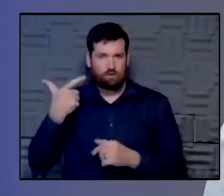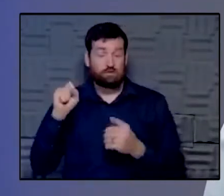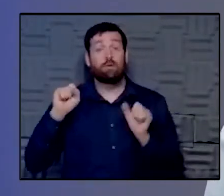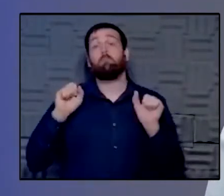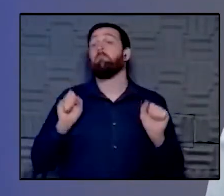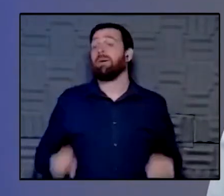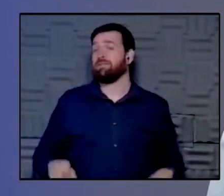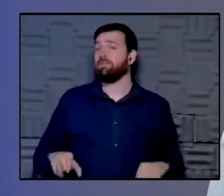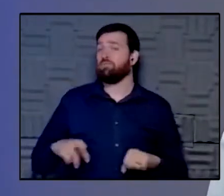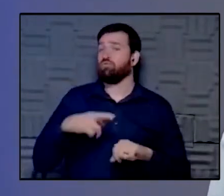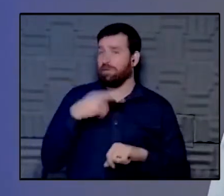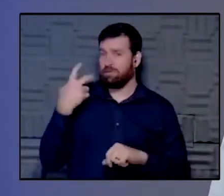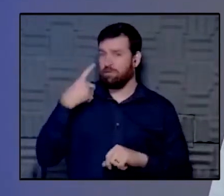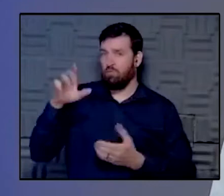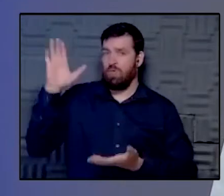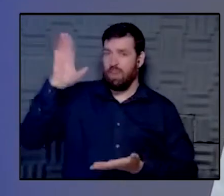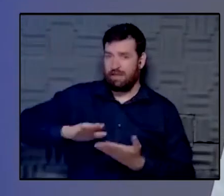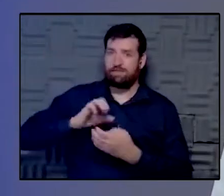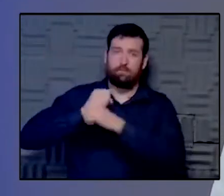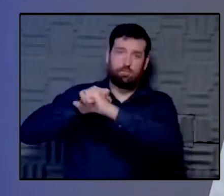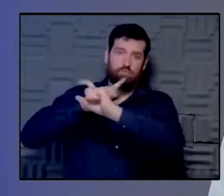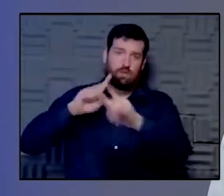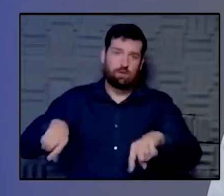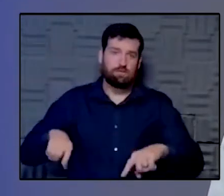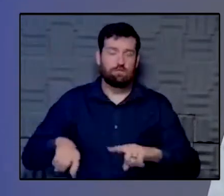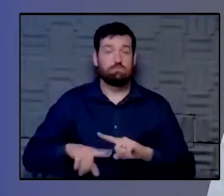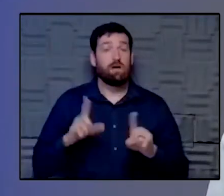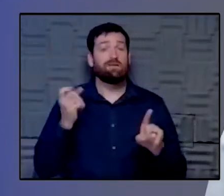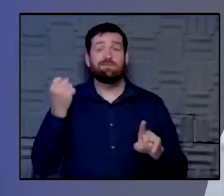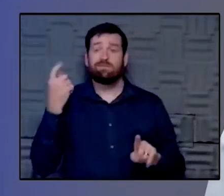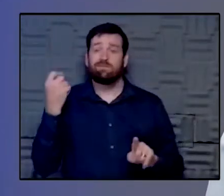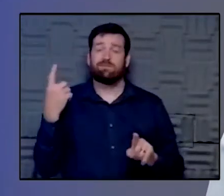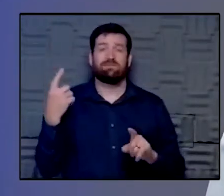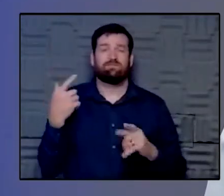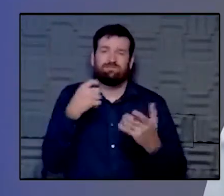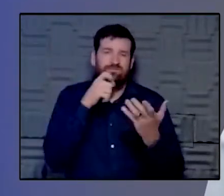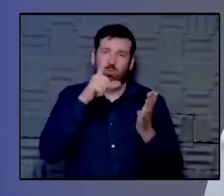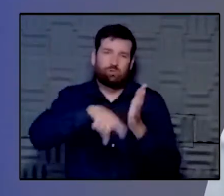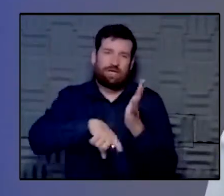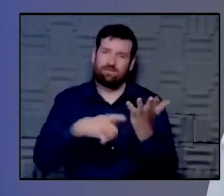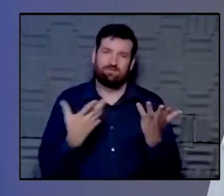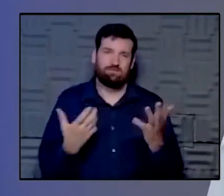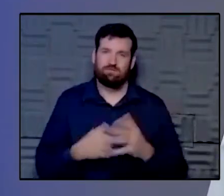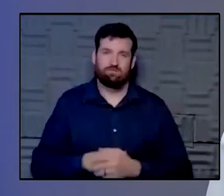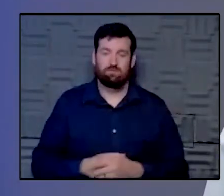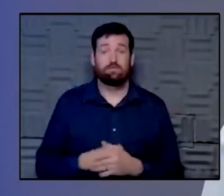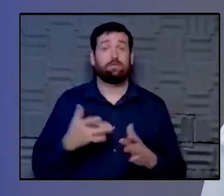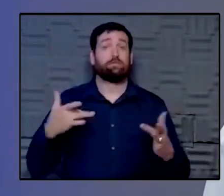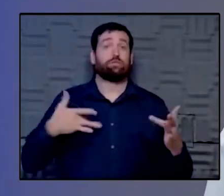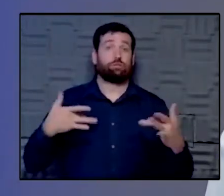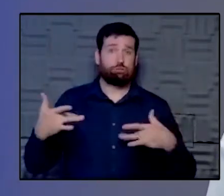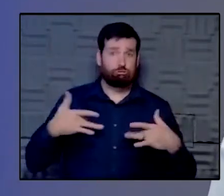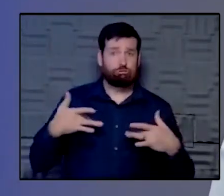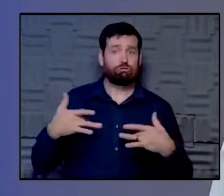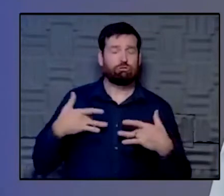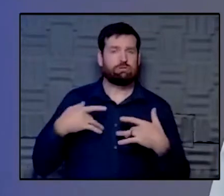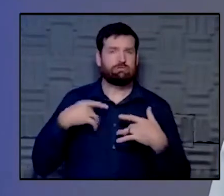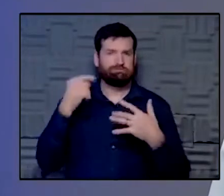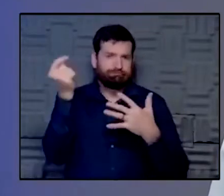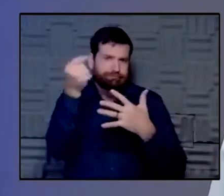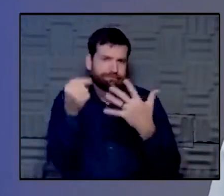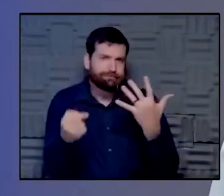antibodies or that immune response. However, the guidance is to not check. If you are concerned, continue to do those things,